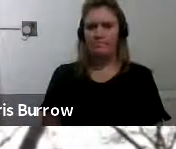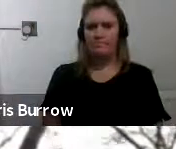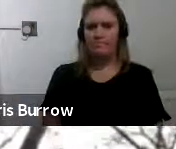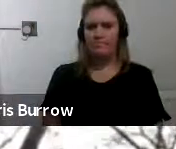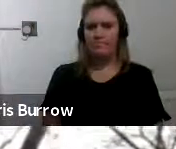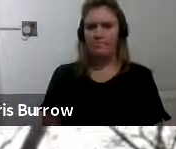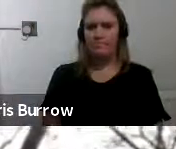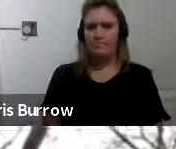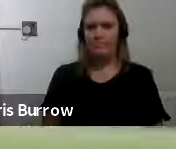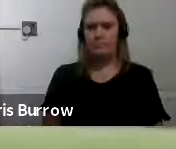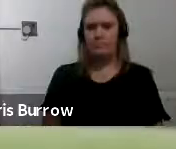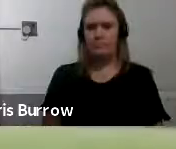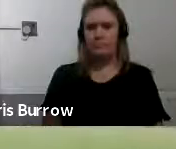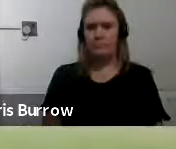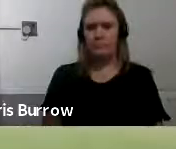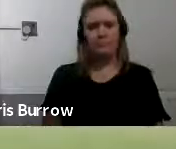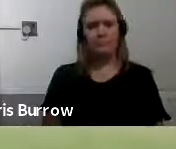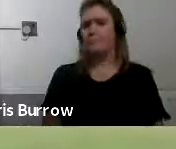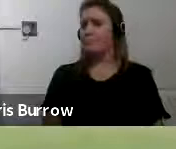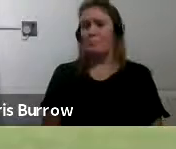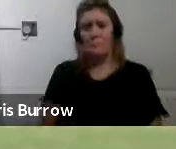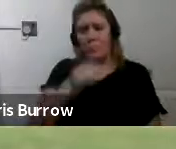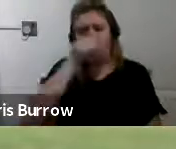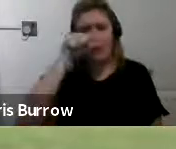No more drugs.